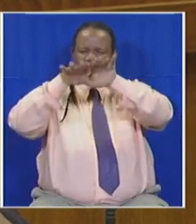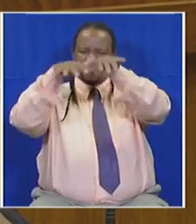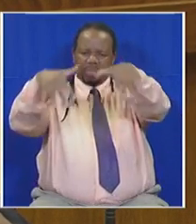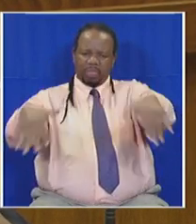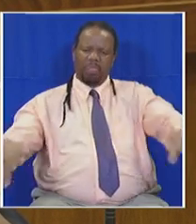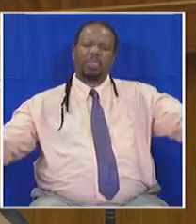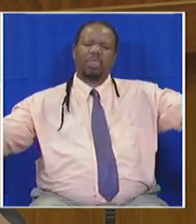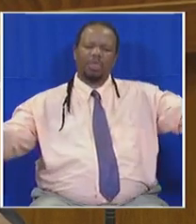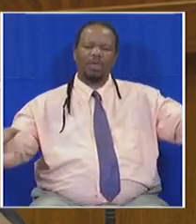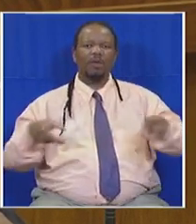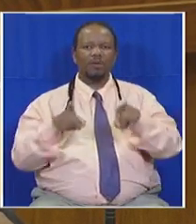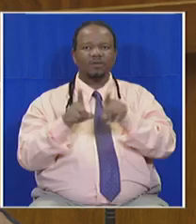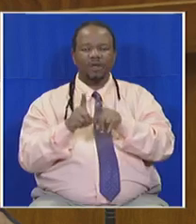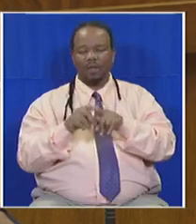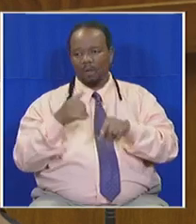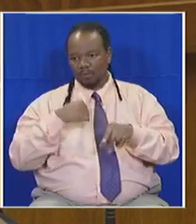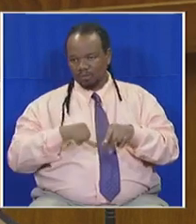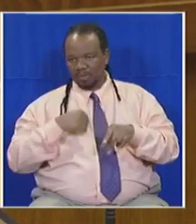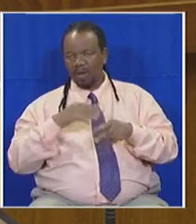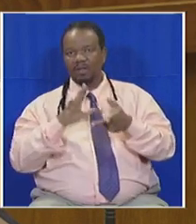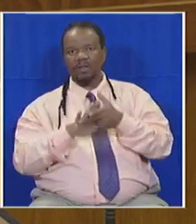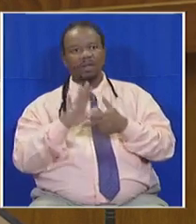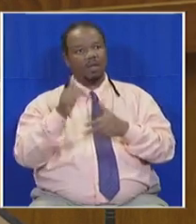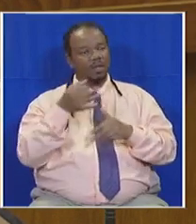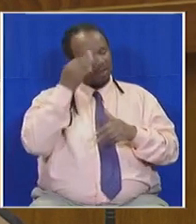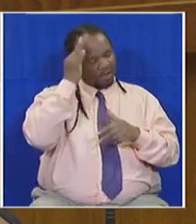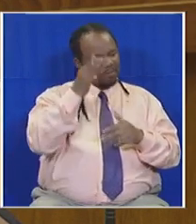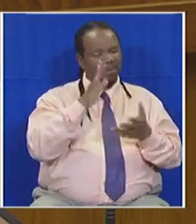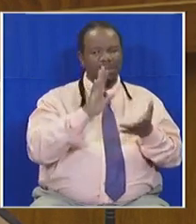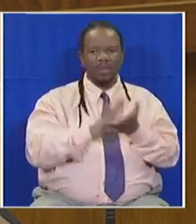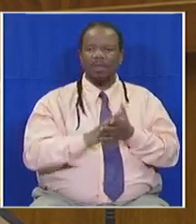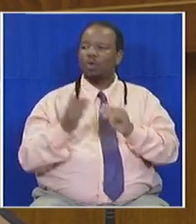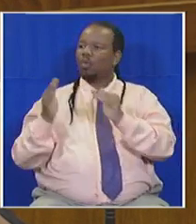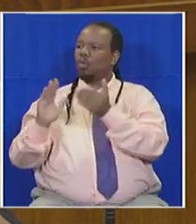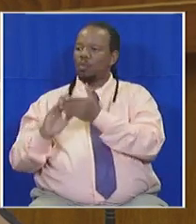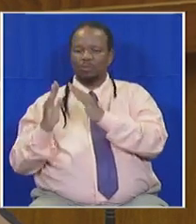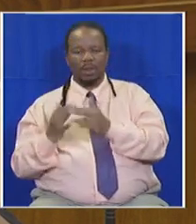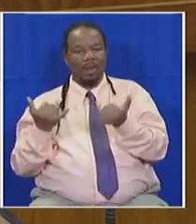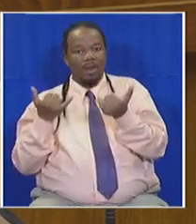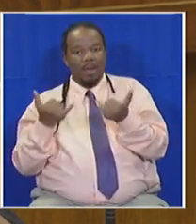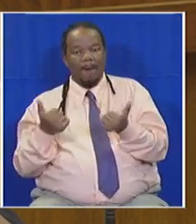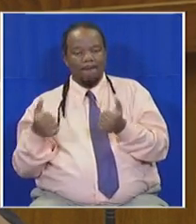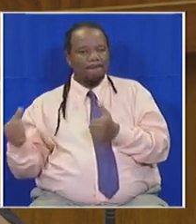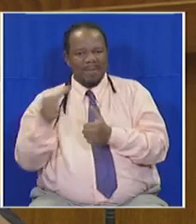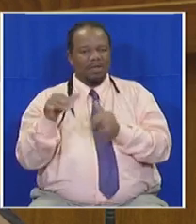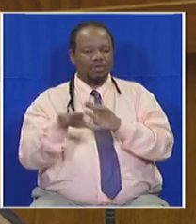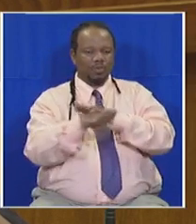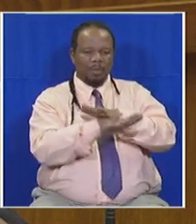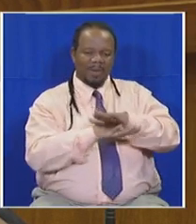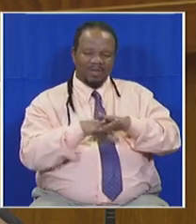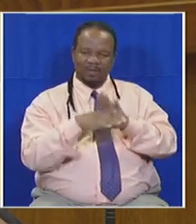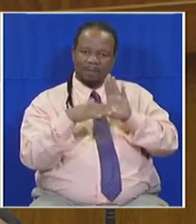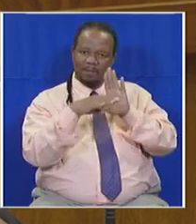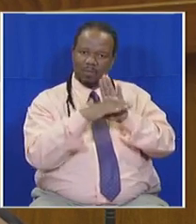the municipalities, the business, and the communities. The Back to Basics program, as